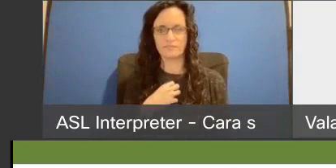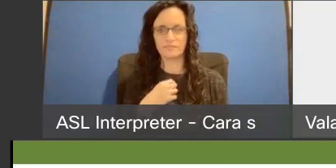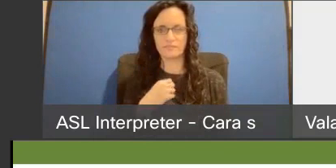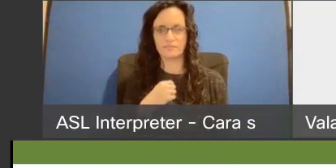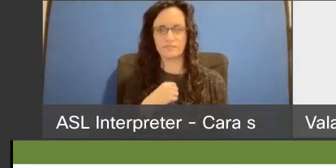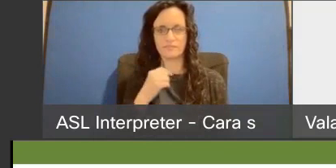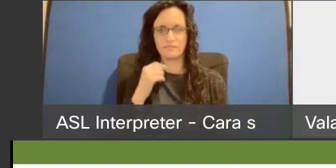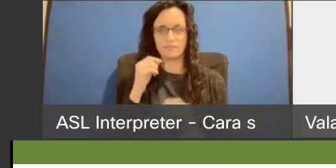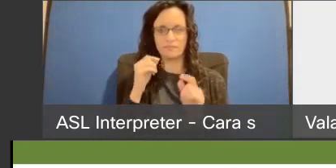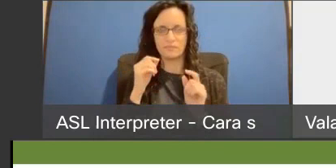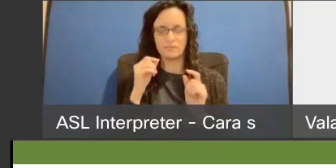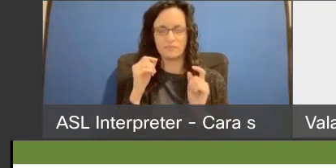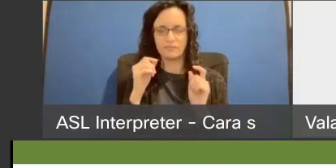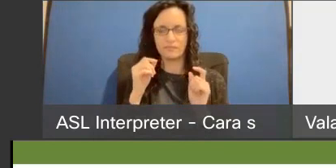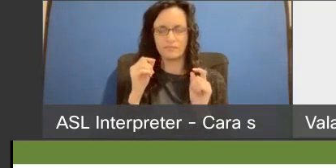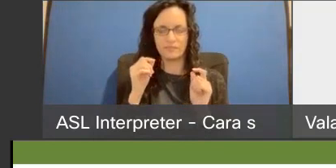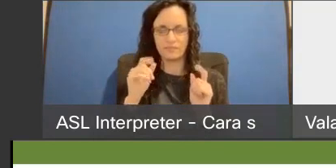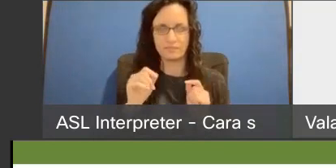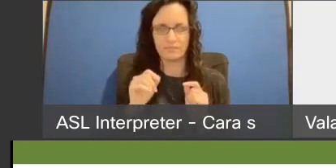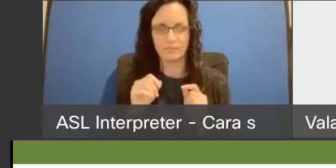have any intention of dying.